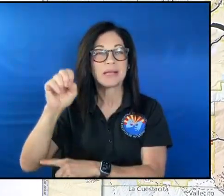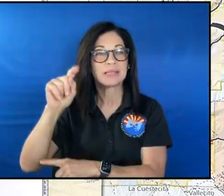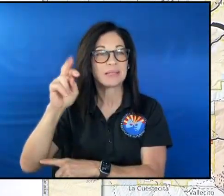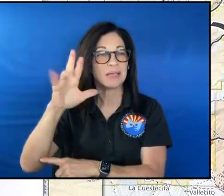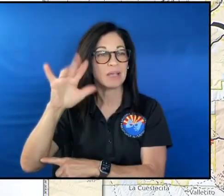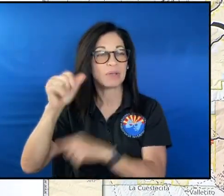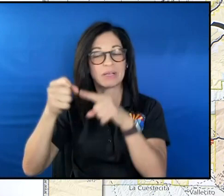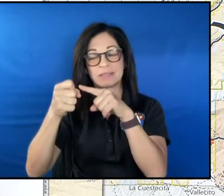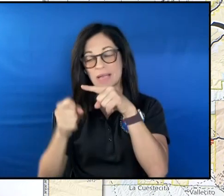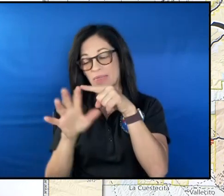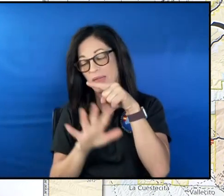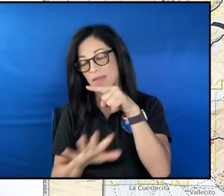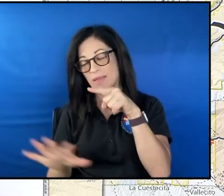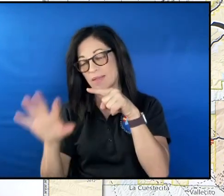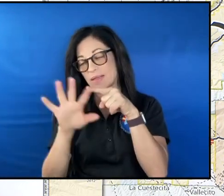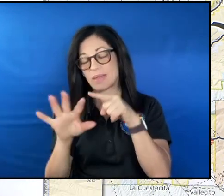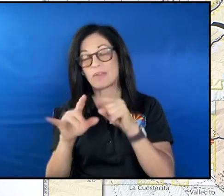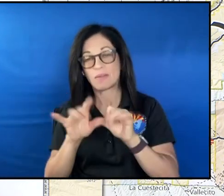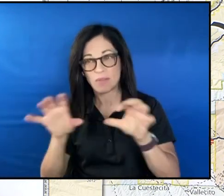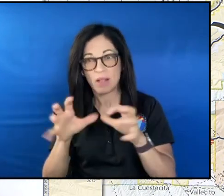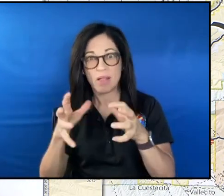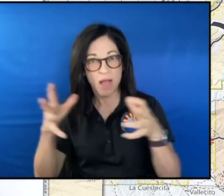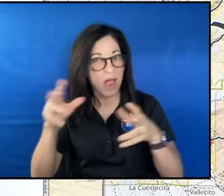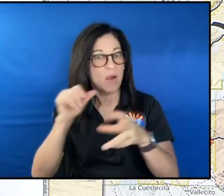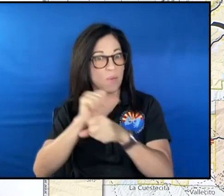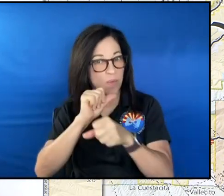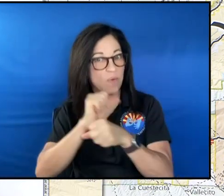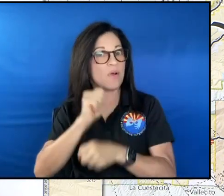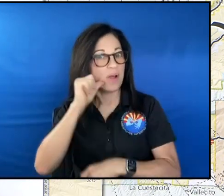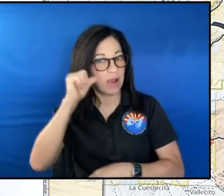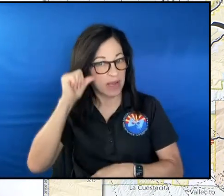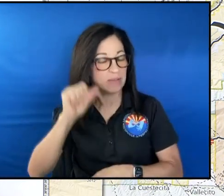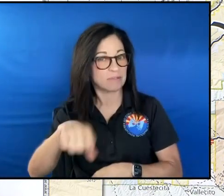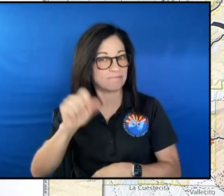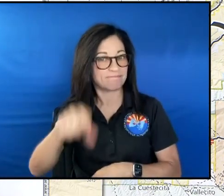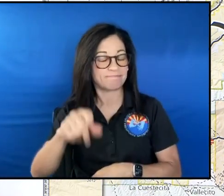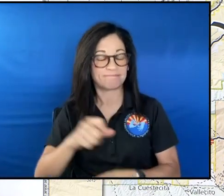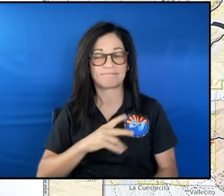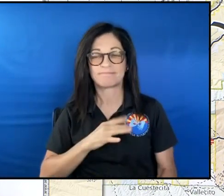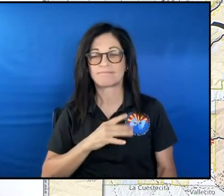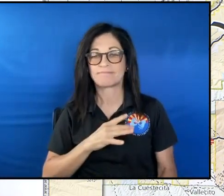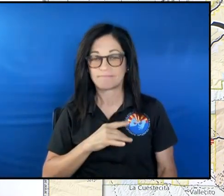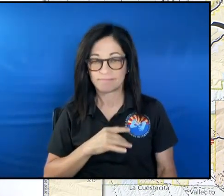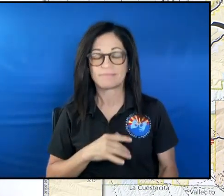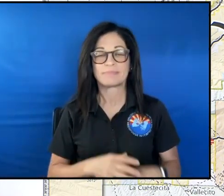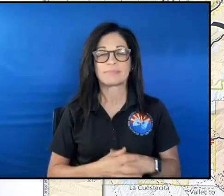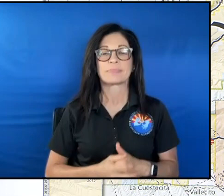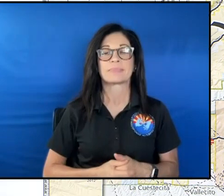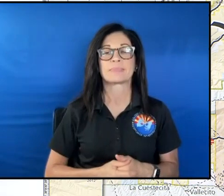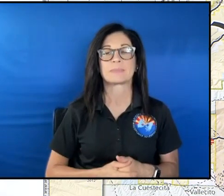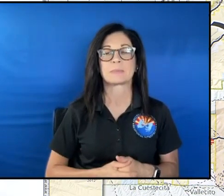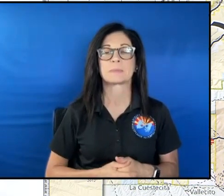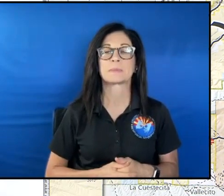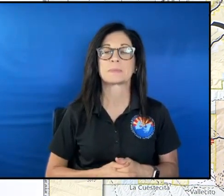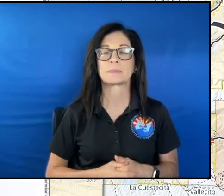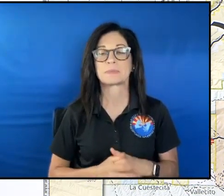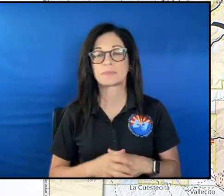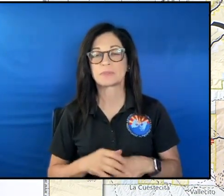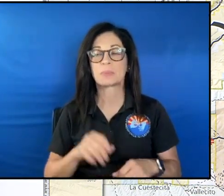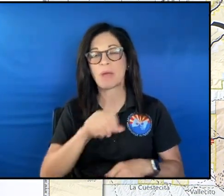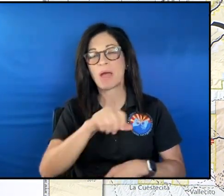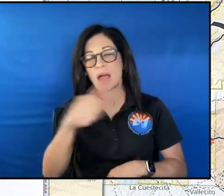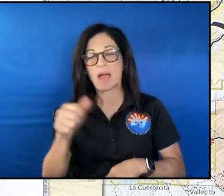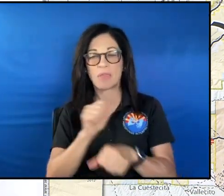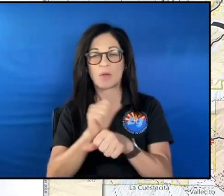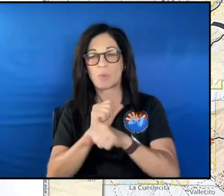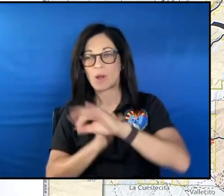They've actually completed quite a bit of work yesterday as well, which is really good. And then some other work, good